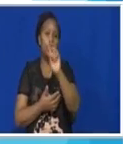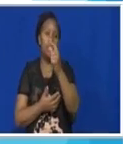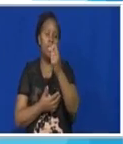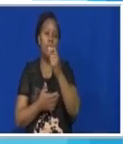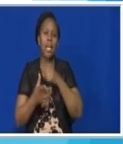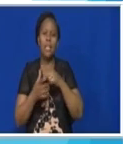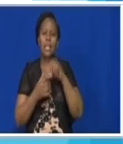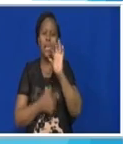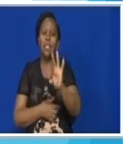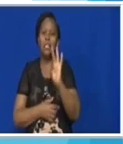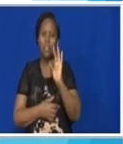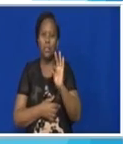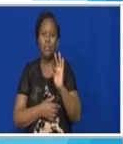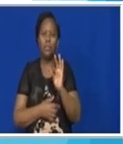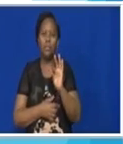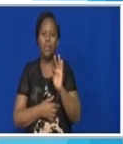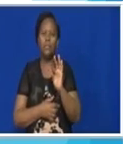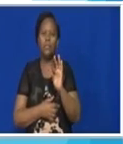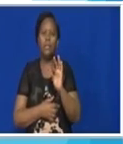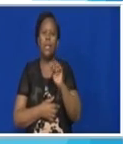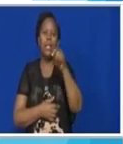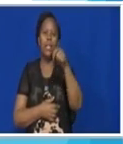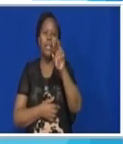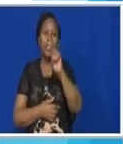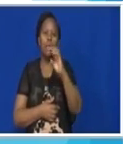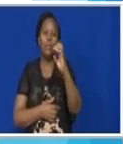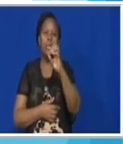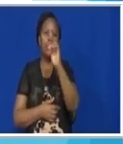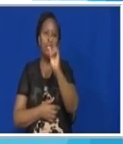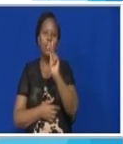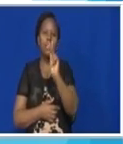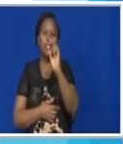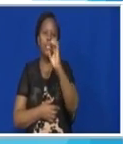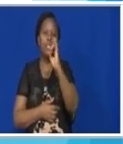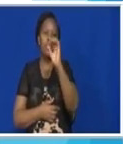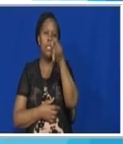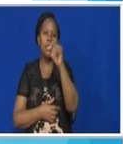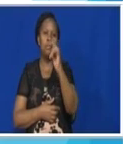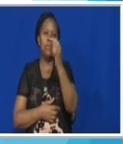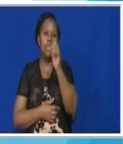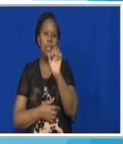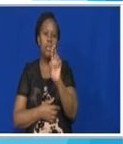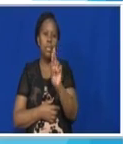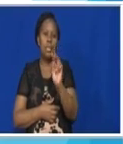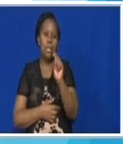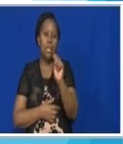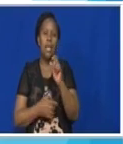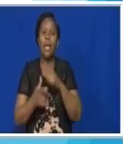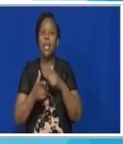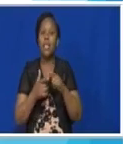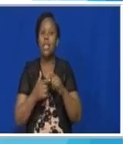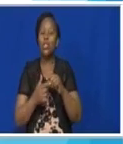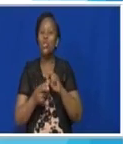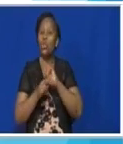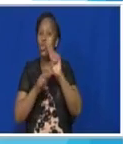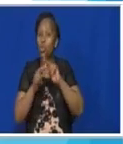then identify the precipitates. You're also required to apply the